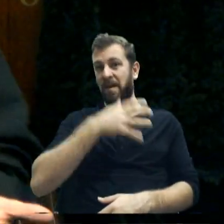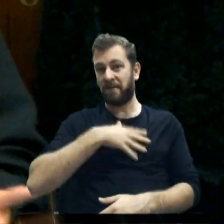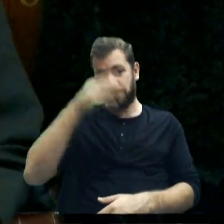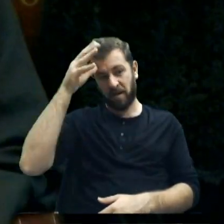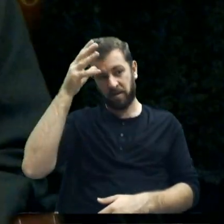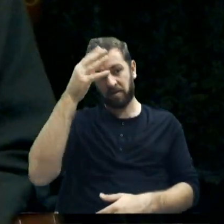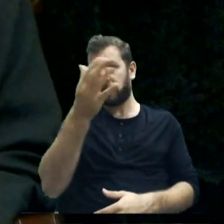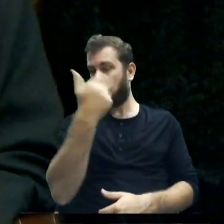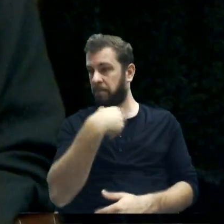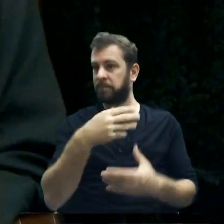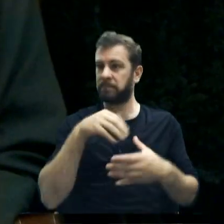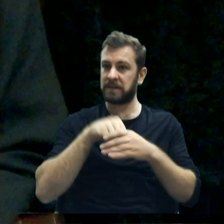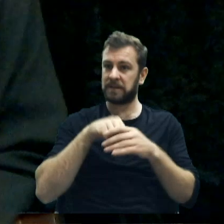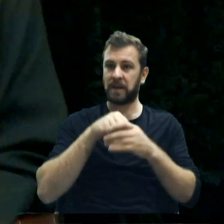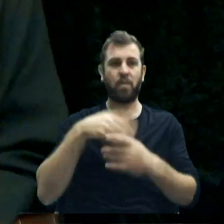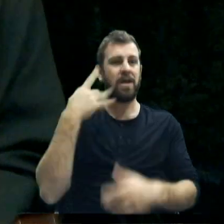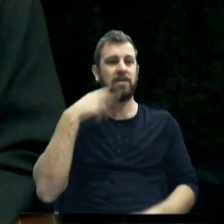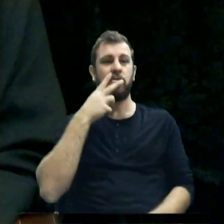Sure.